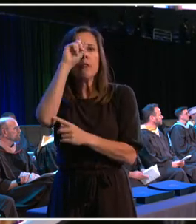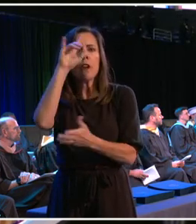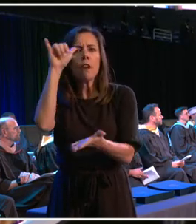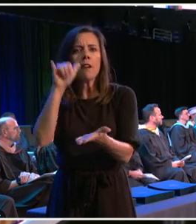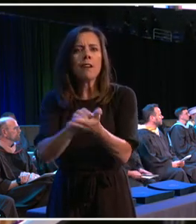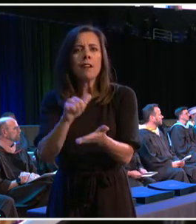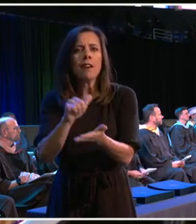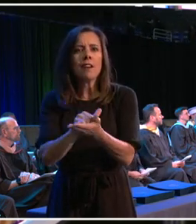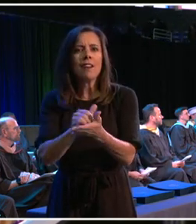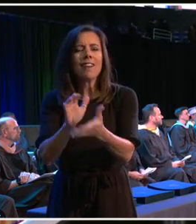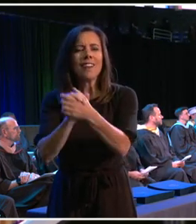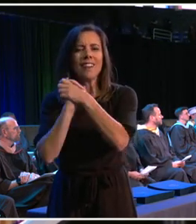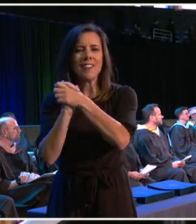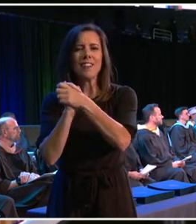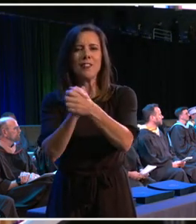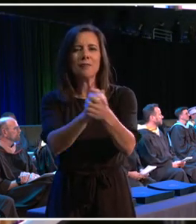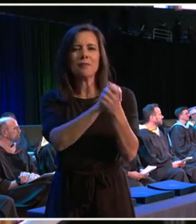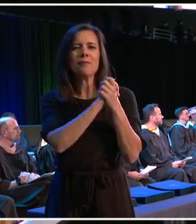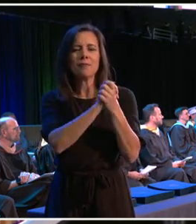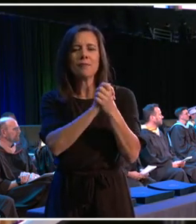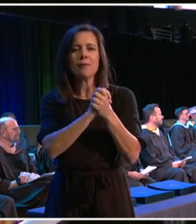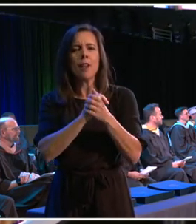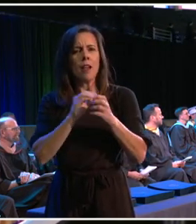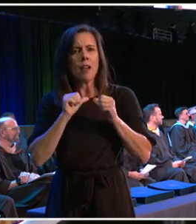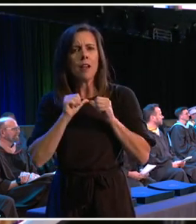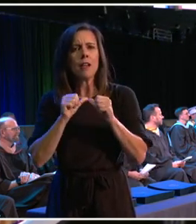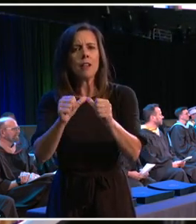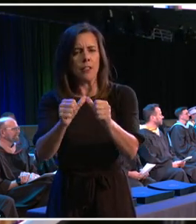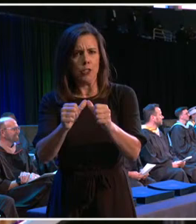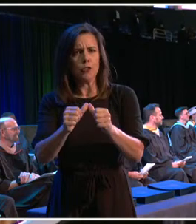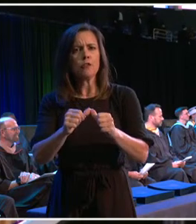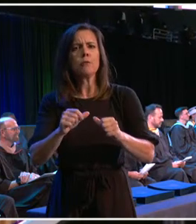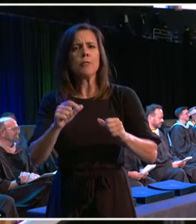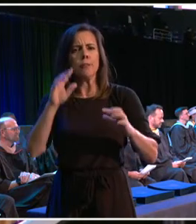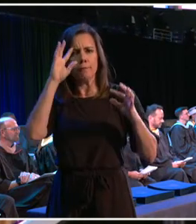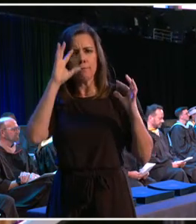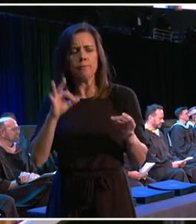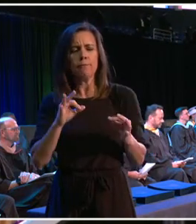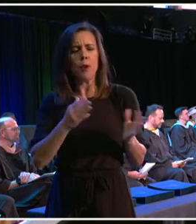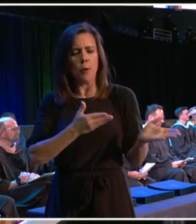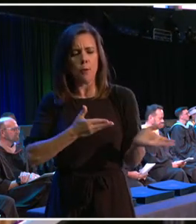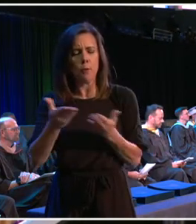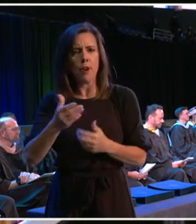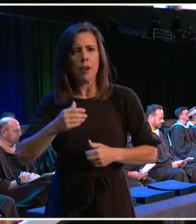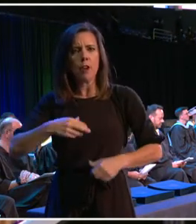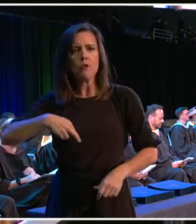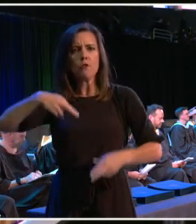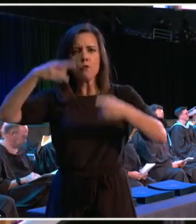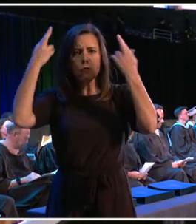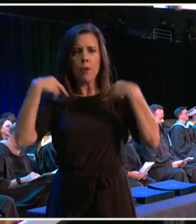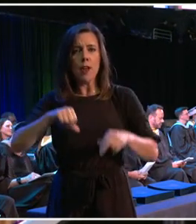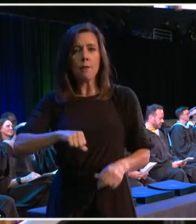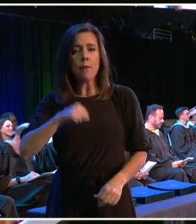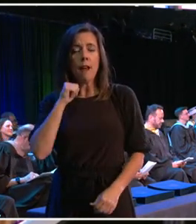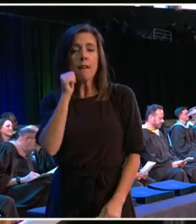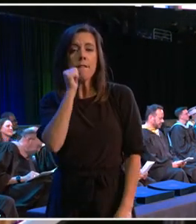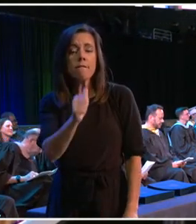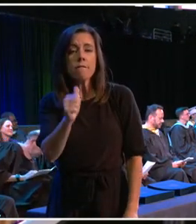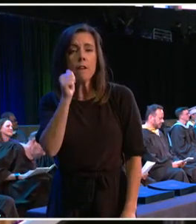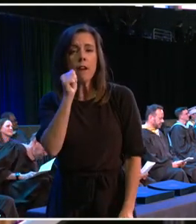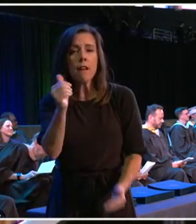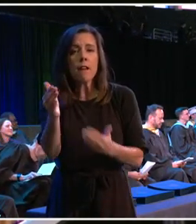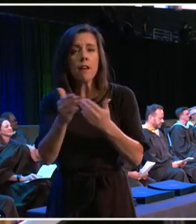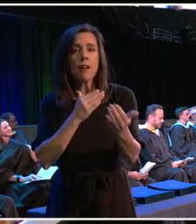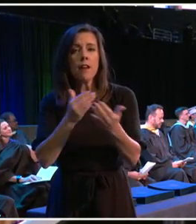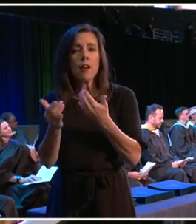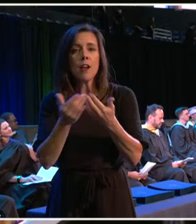before. Congratulations. Continue to be determined and carry Ram Pride leadership in your daily choices, no matter